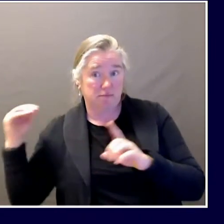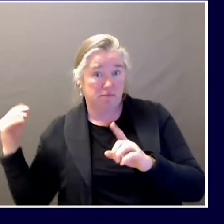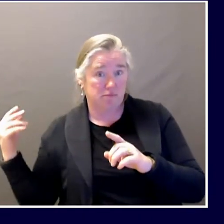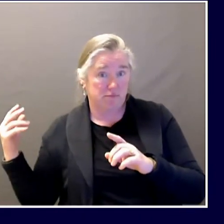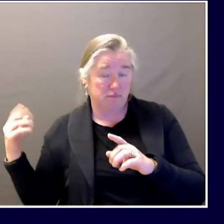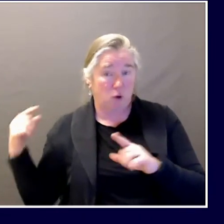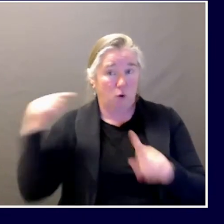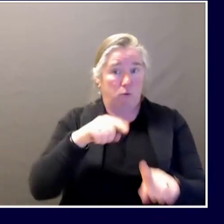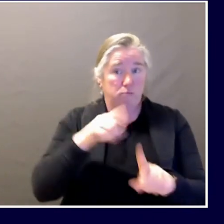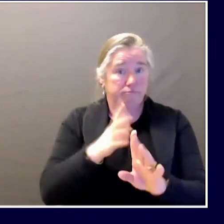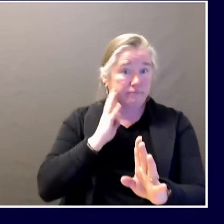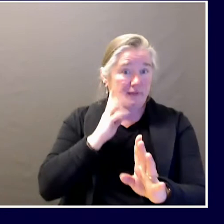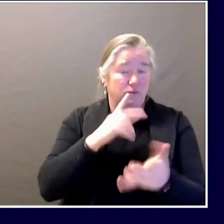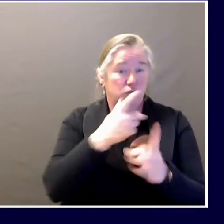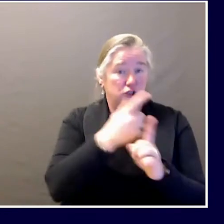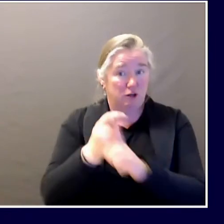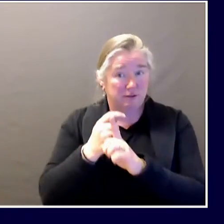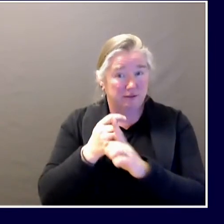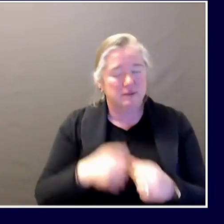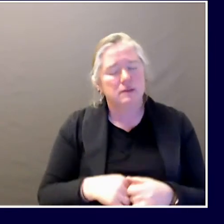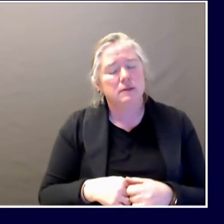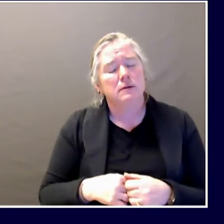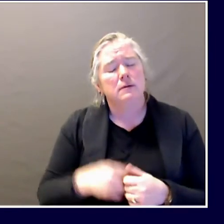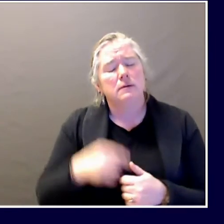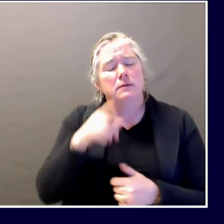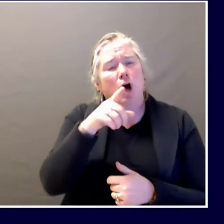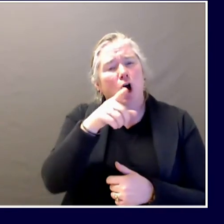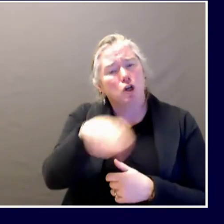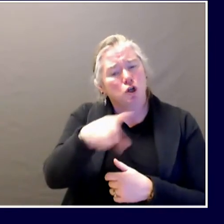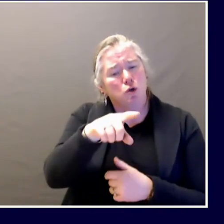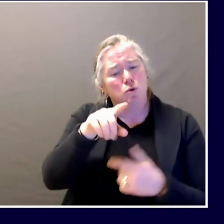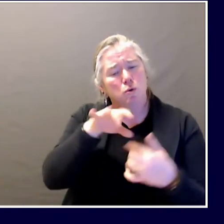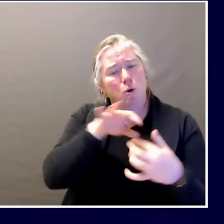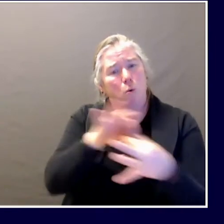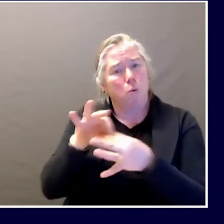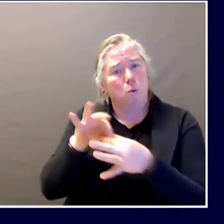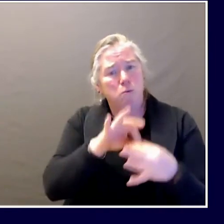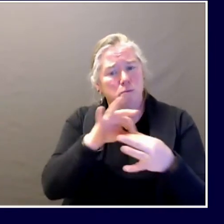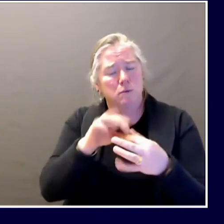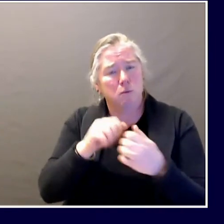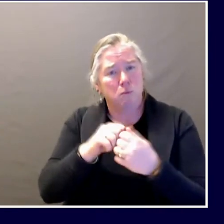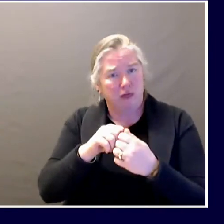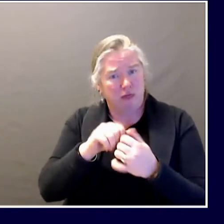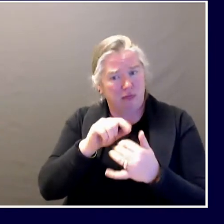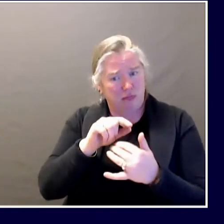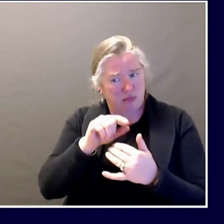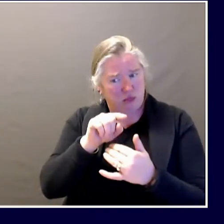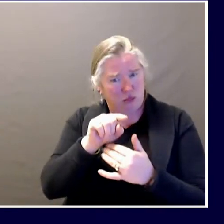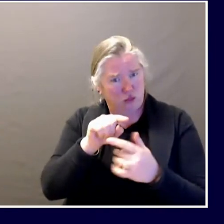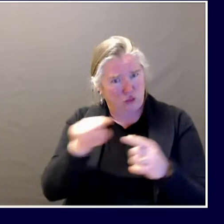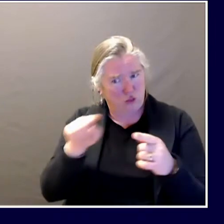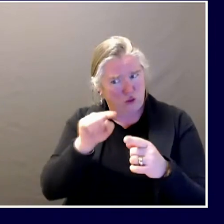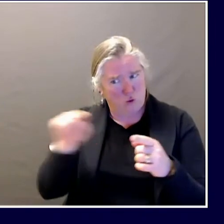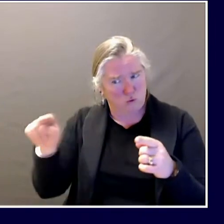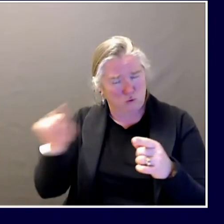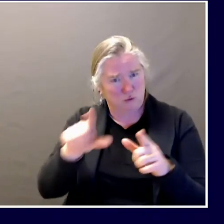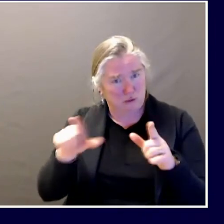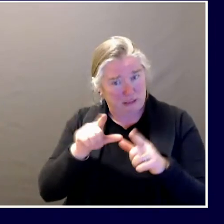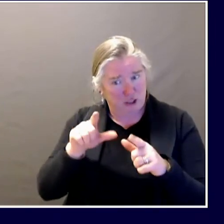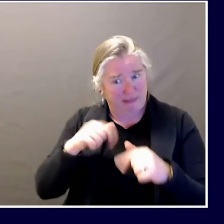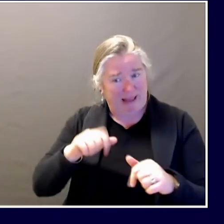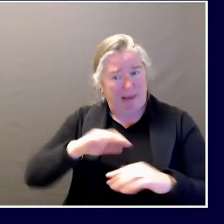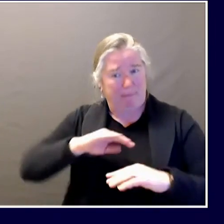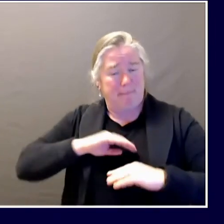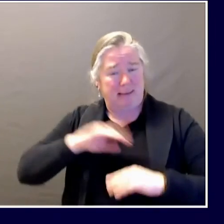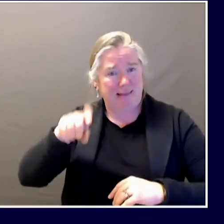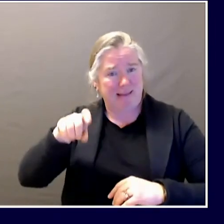shot. Is the state coordinating with these groups to make sure that they can meet the need? Because there are a lot of